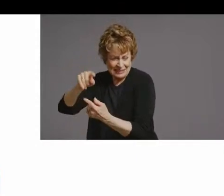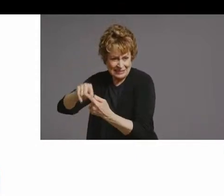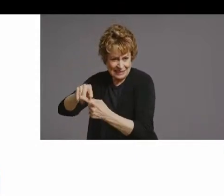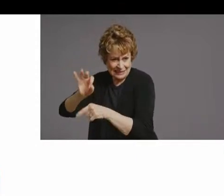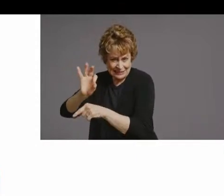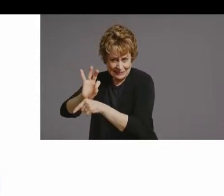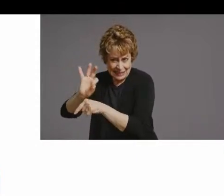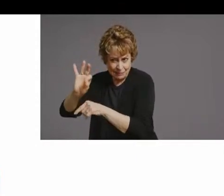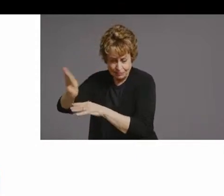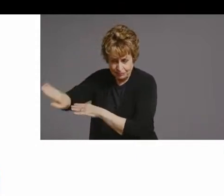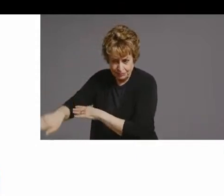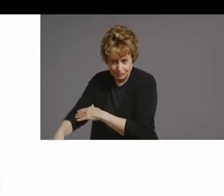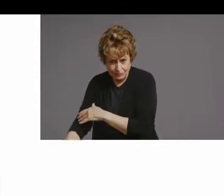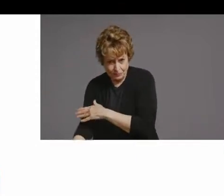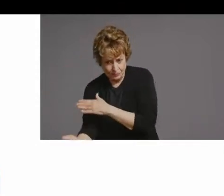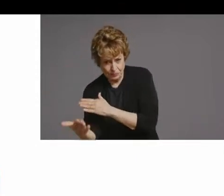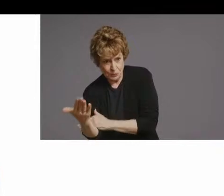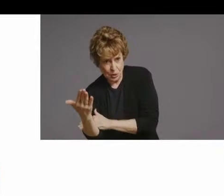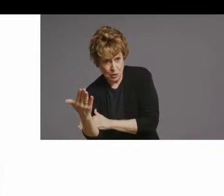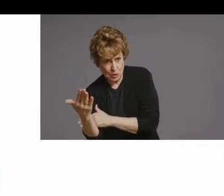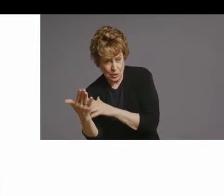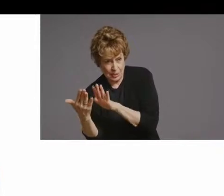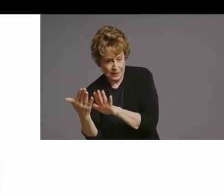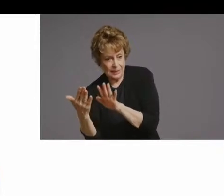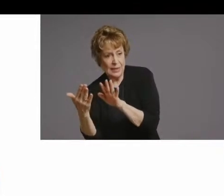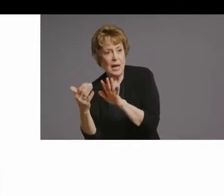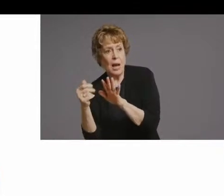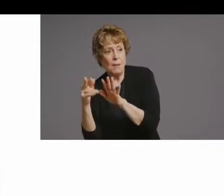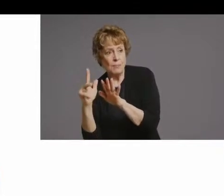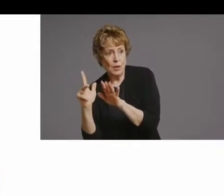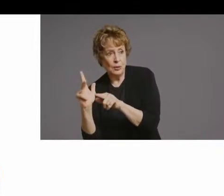April 23rd, and then this will start up